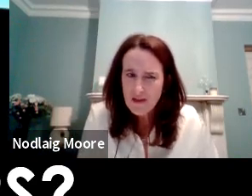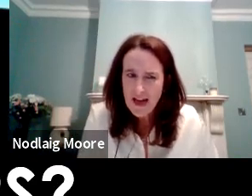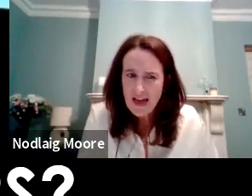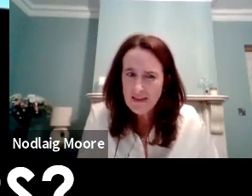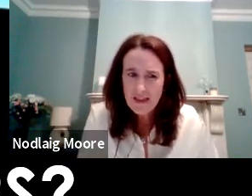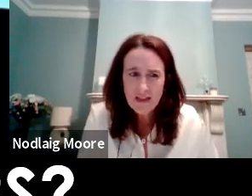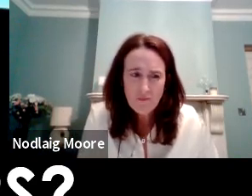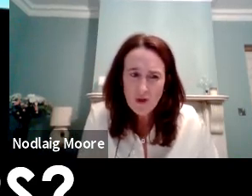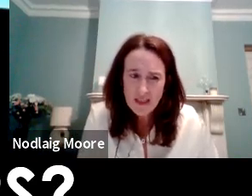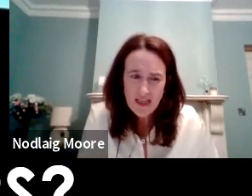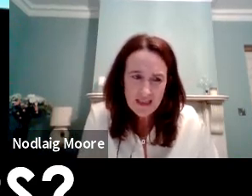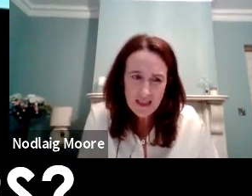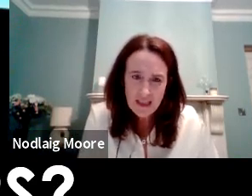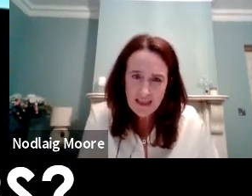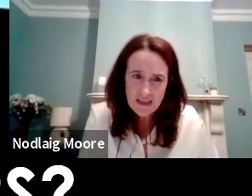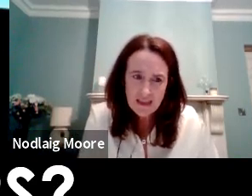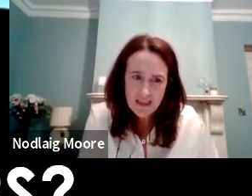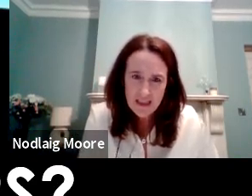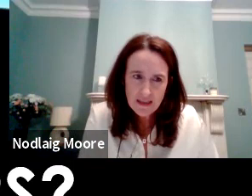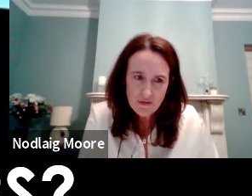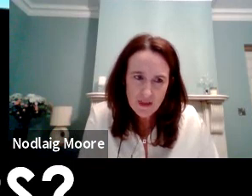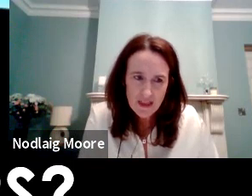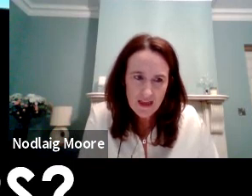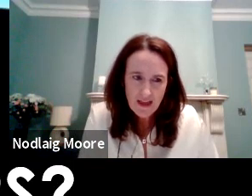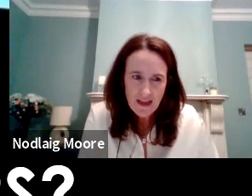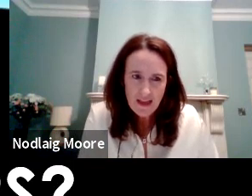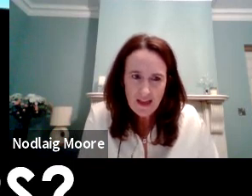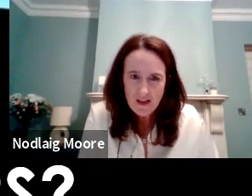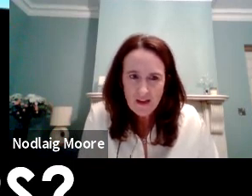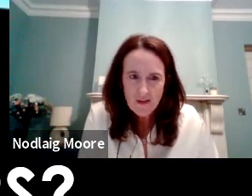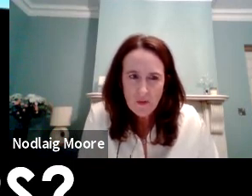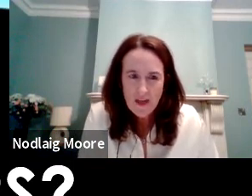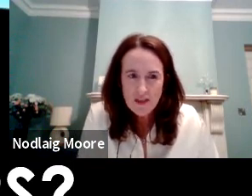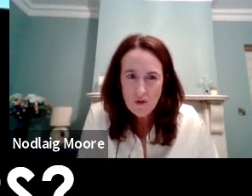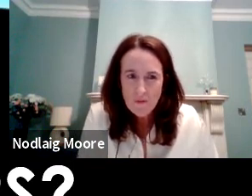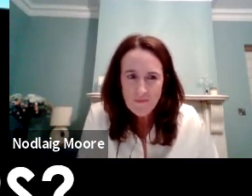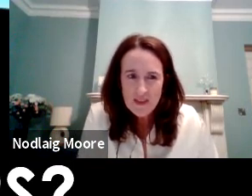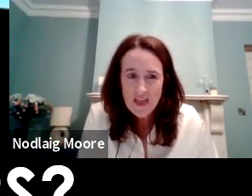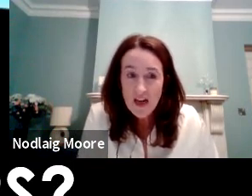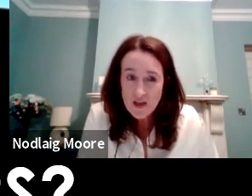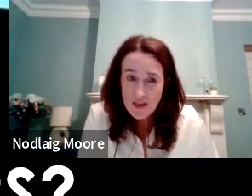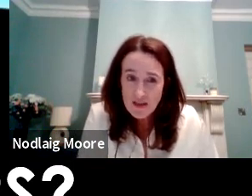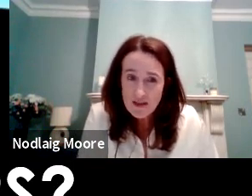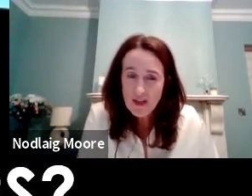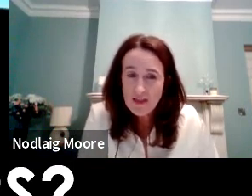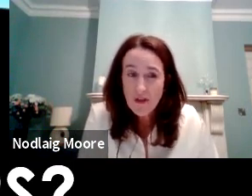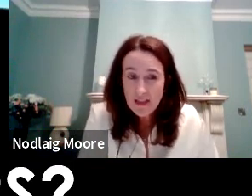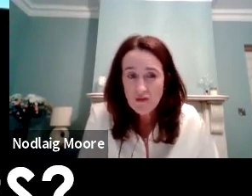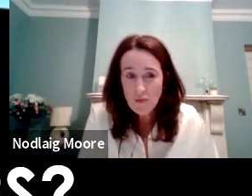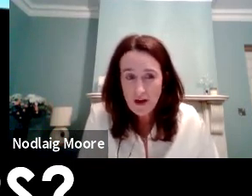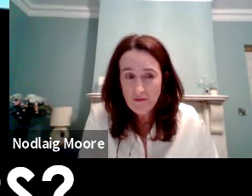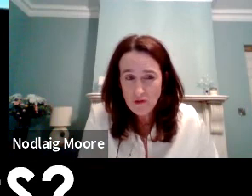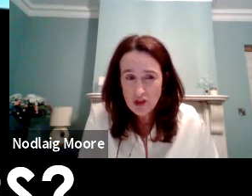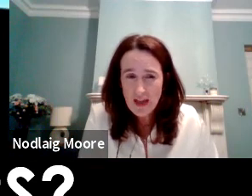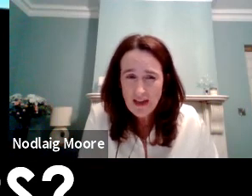a number of things in our head, then multitasking isn't really the way to go. Stay hydrated. So that's vital